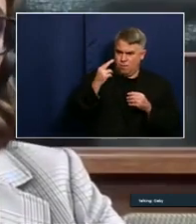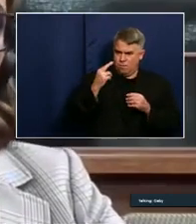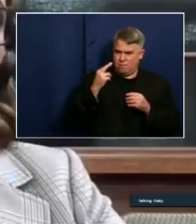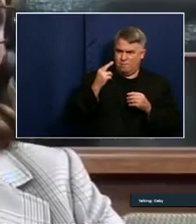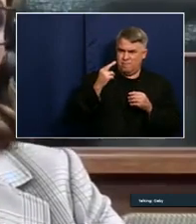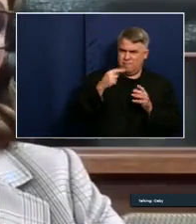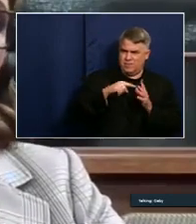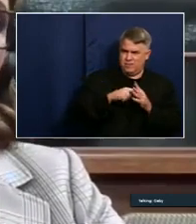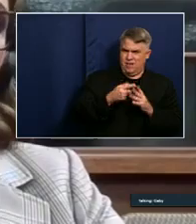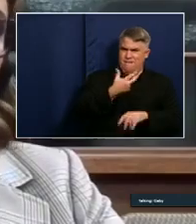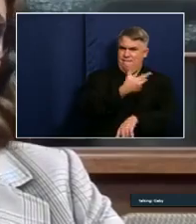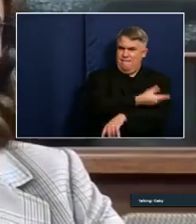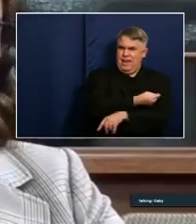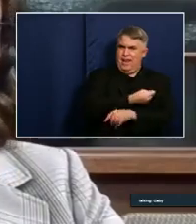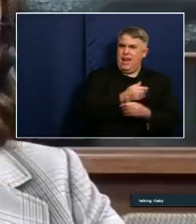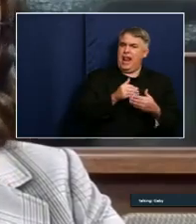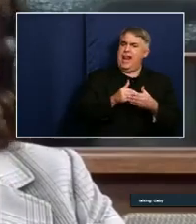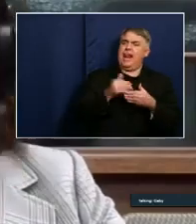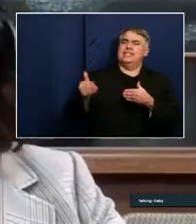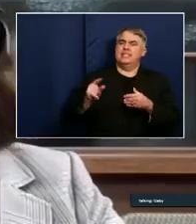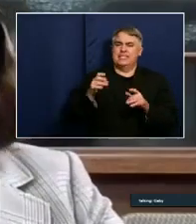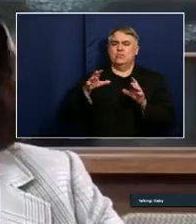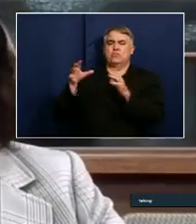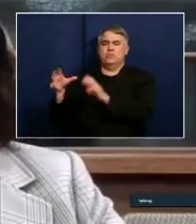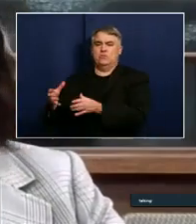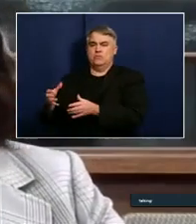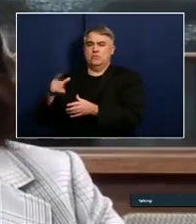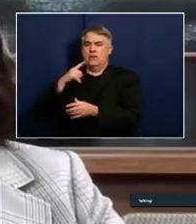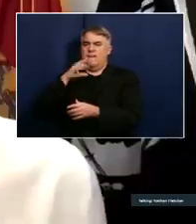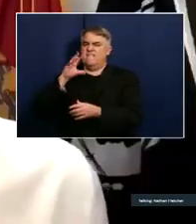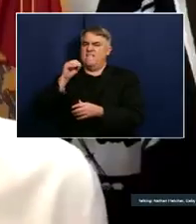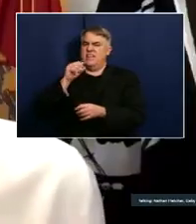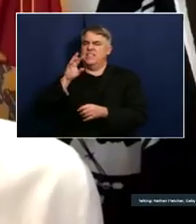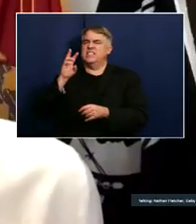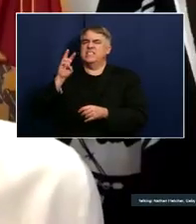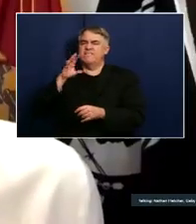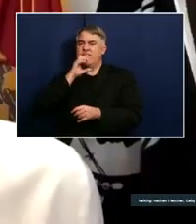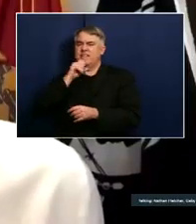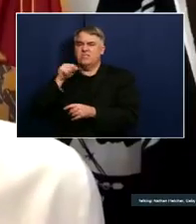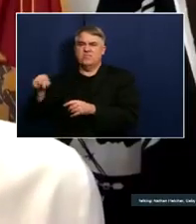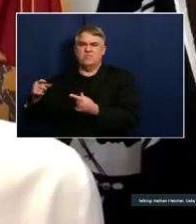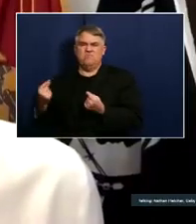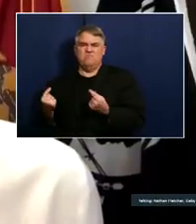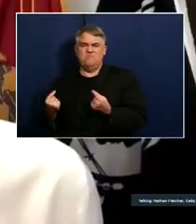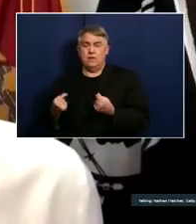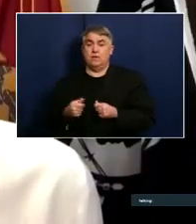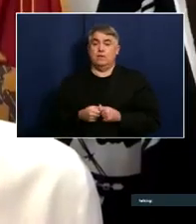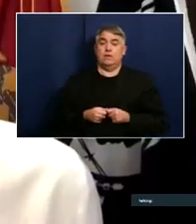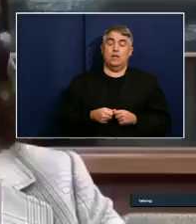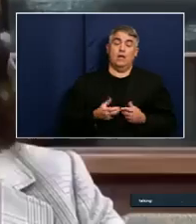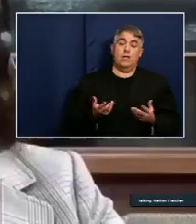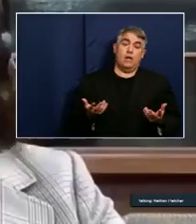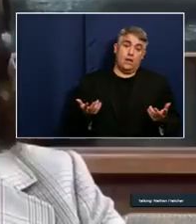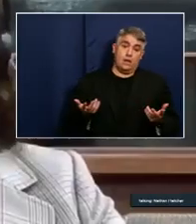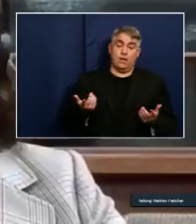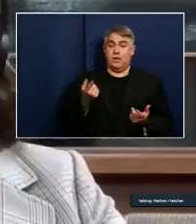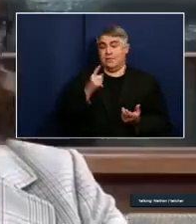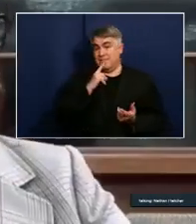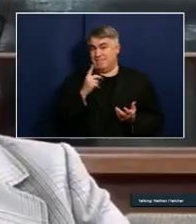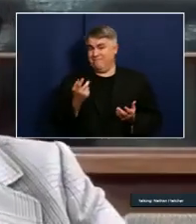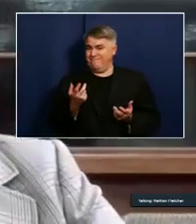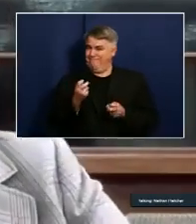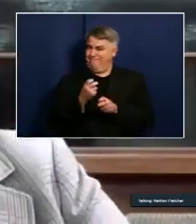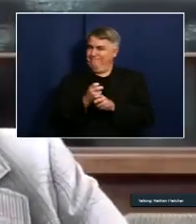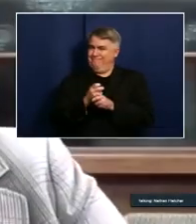ages 50 to 64? Yeah, it's really hard to make